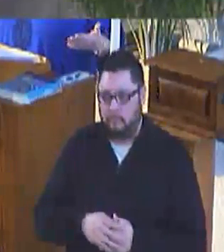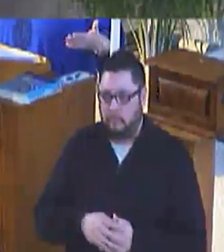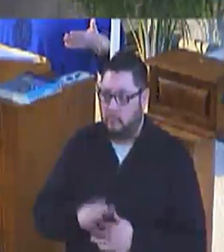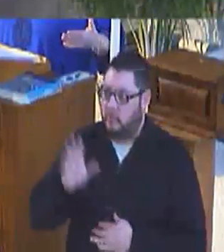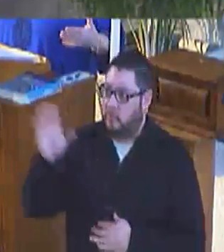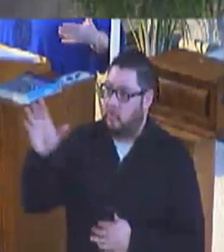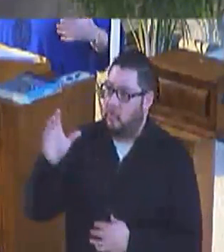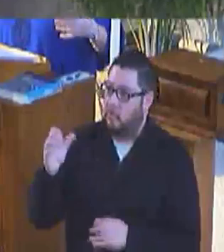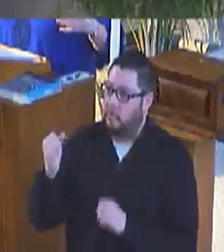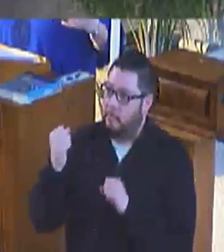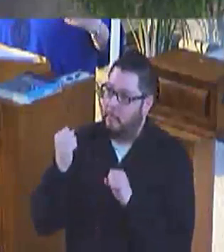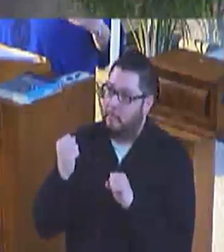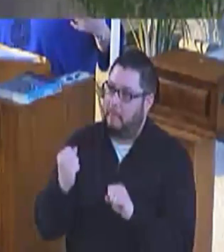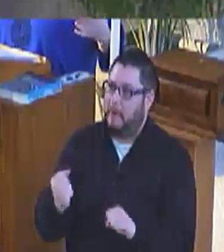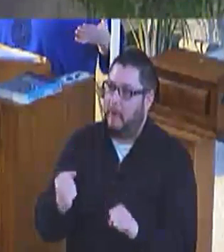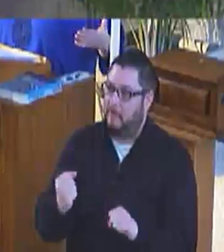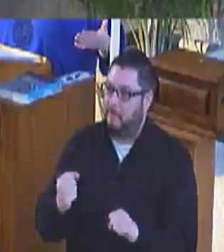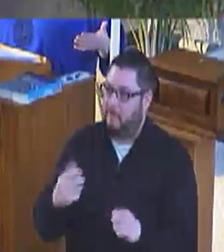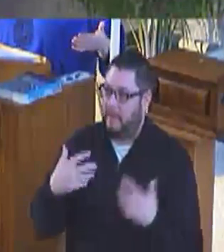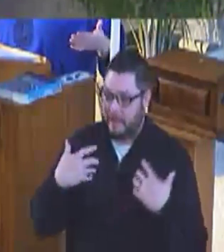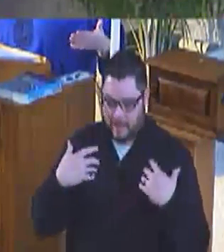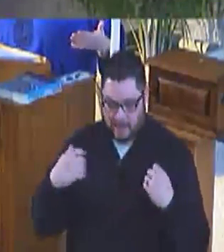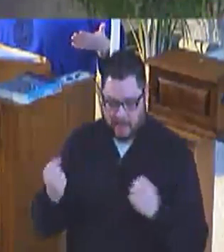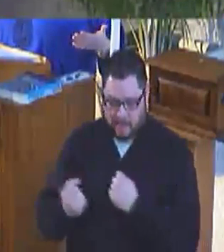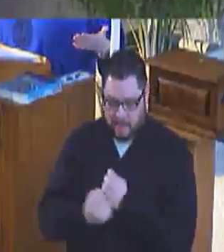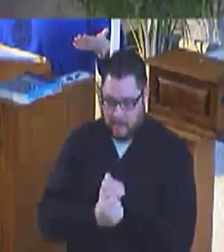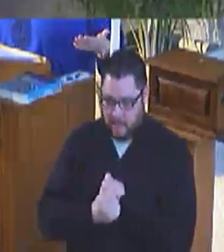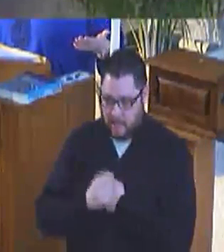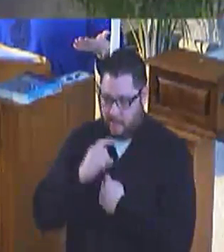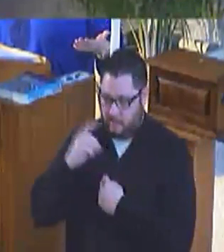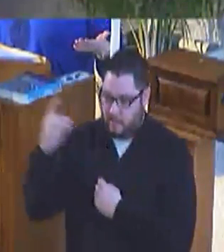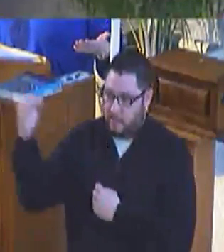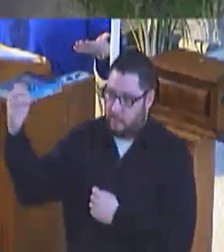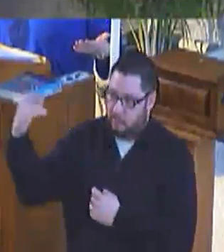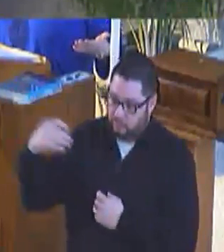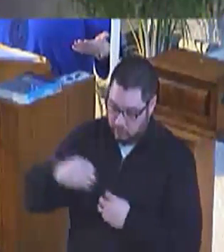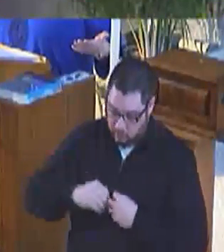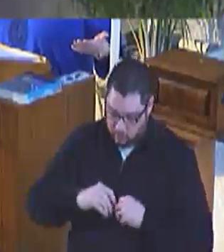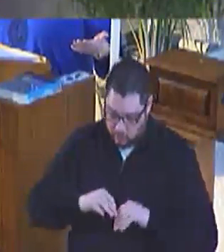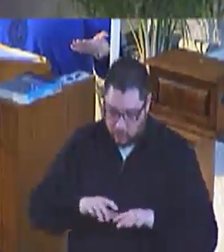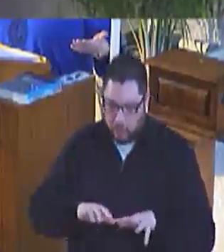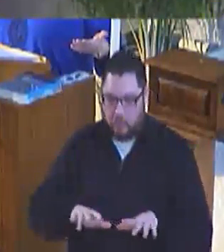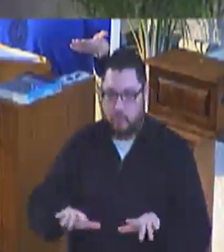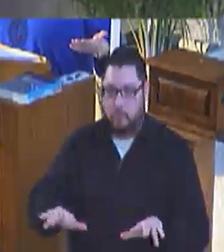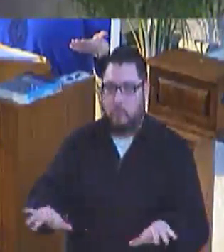Your powerful healing love flows through me right now.